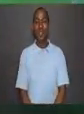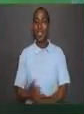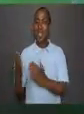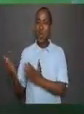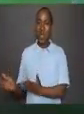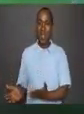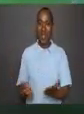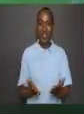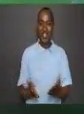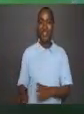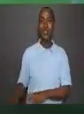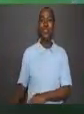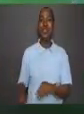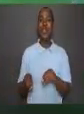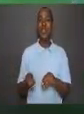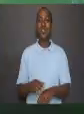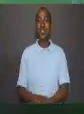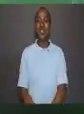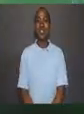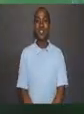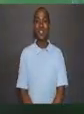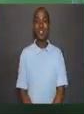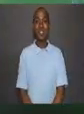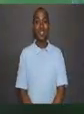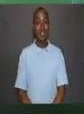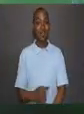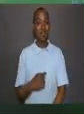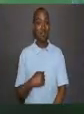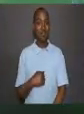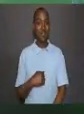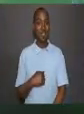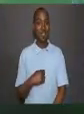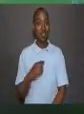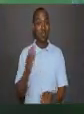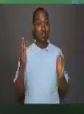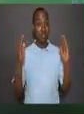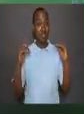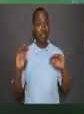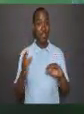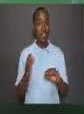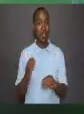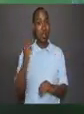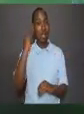Welcome back, students. I wonder what some of your ideas were.